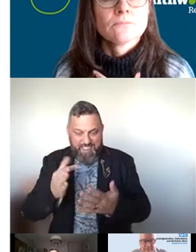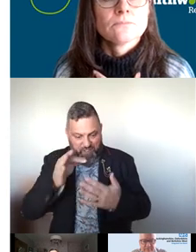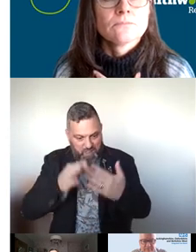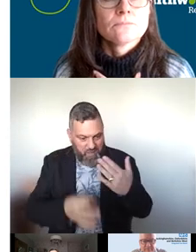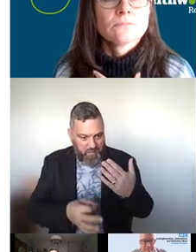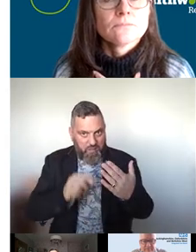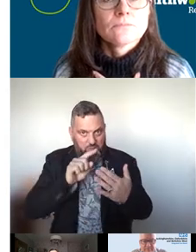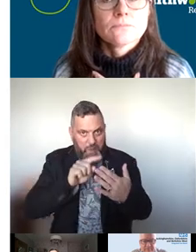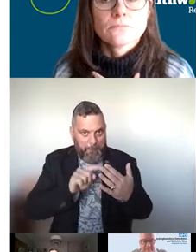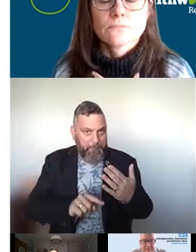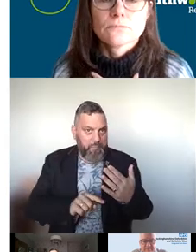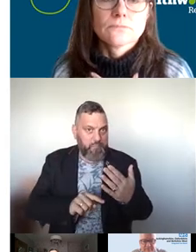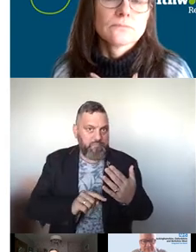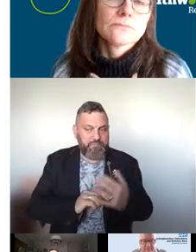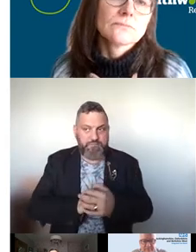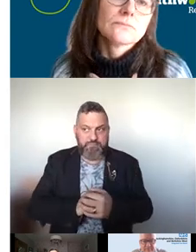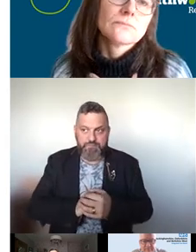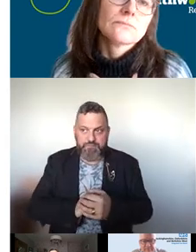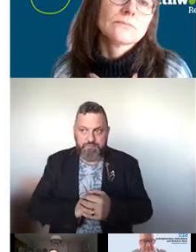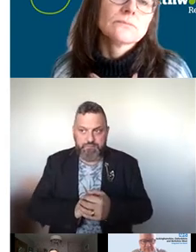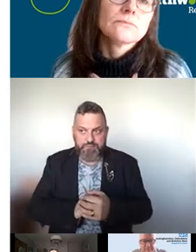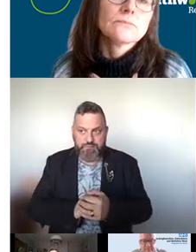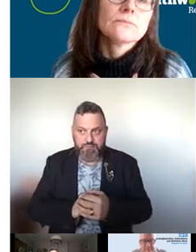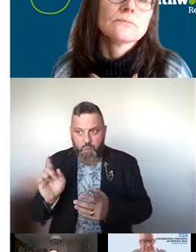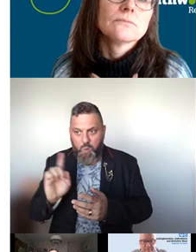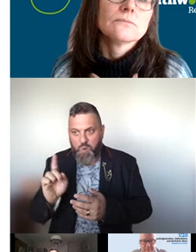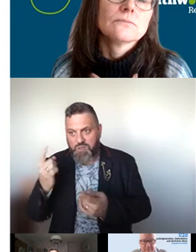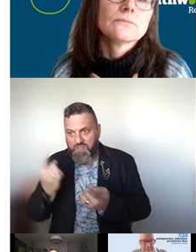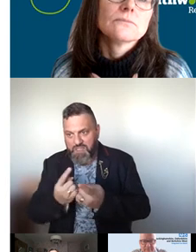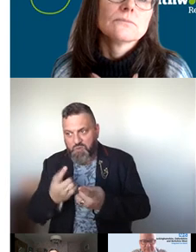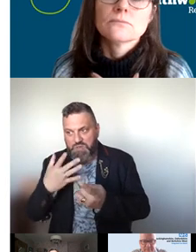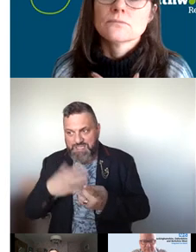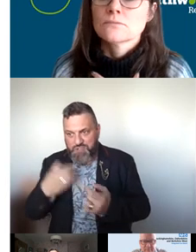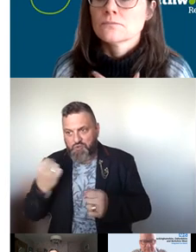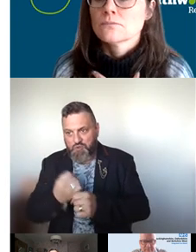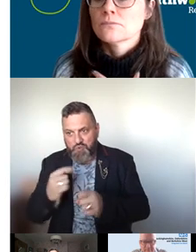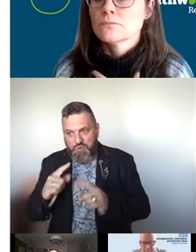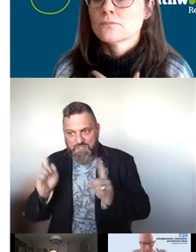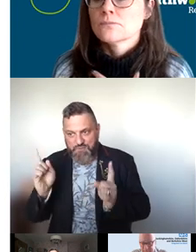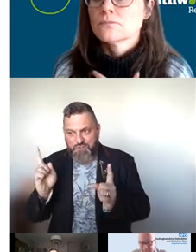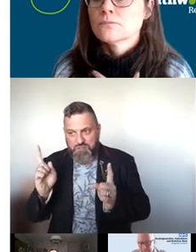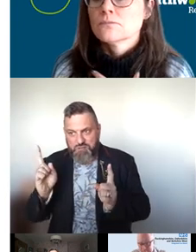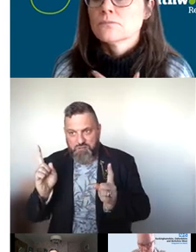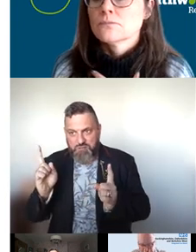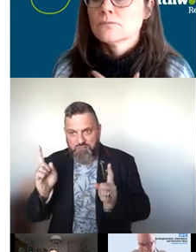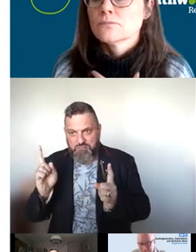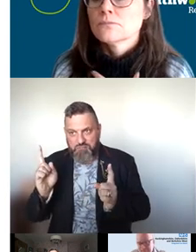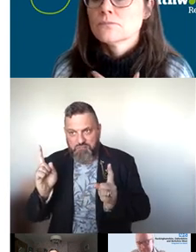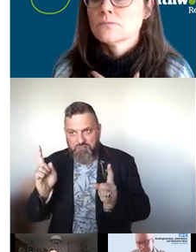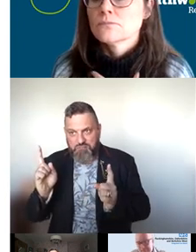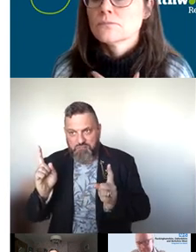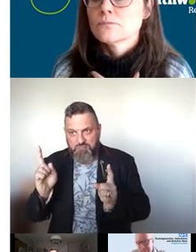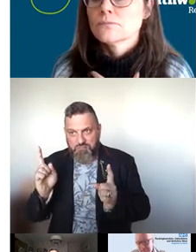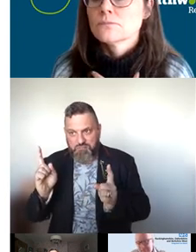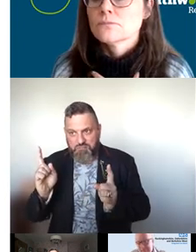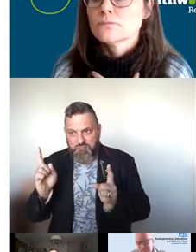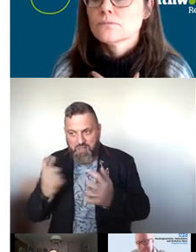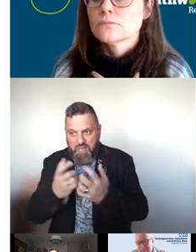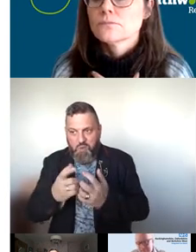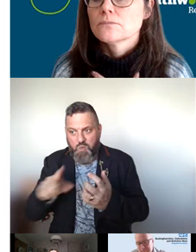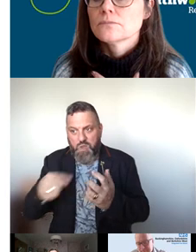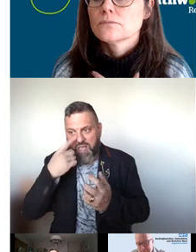actually what are the things that we need to be doing differently with our workforce and how can we